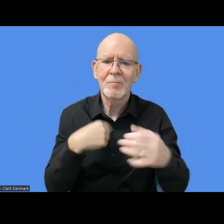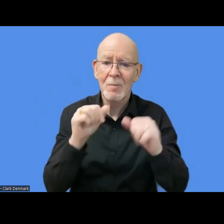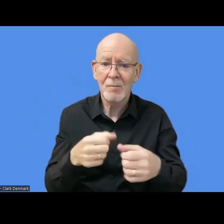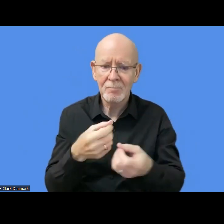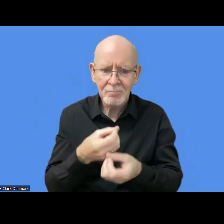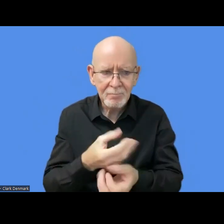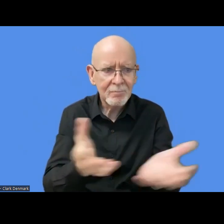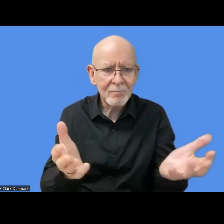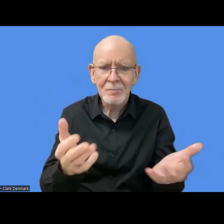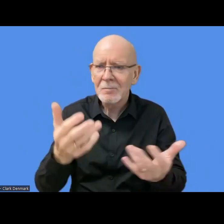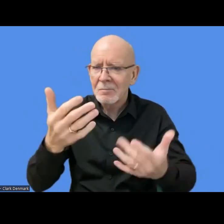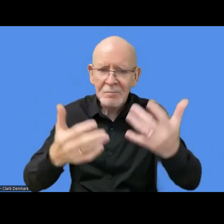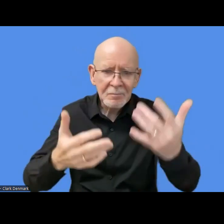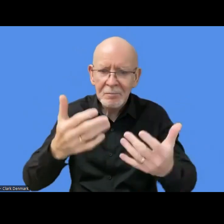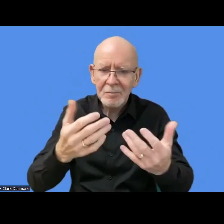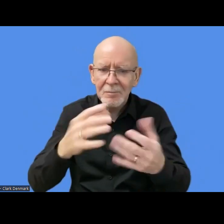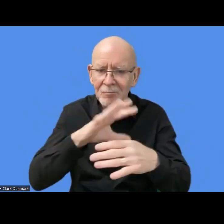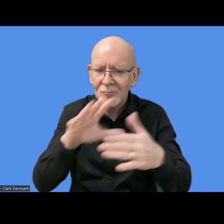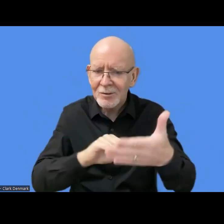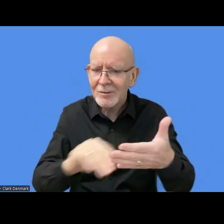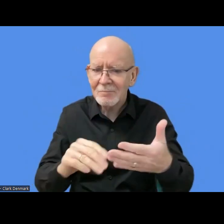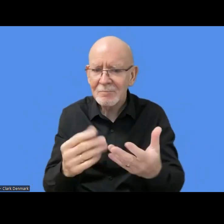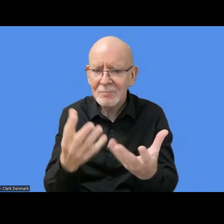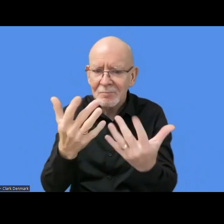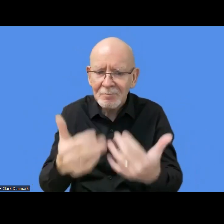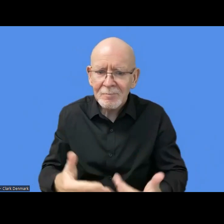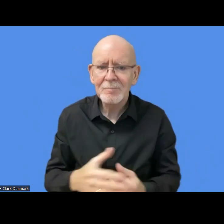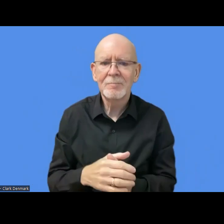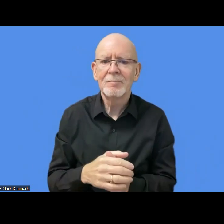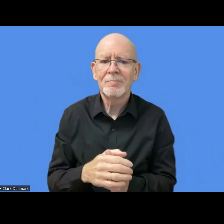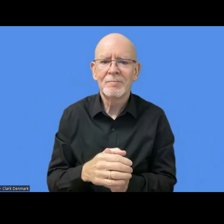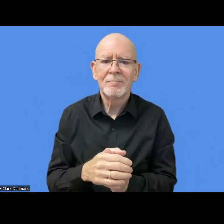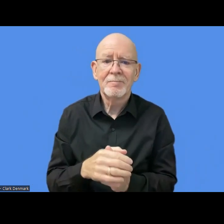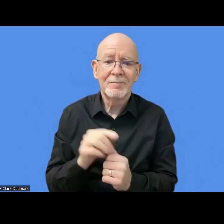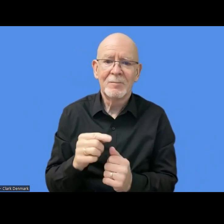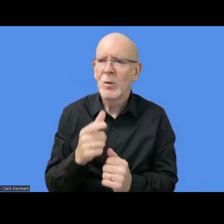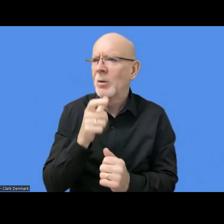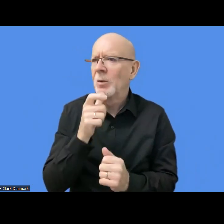Zero Project specifically, but also generally related to